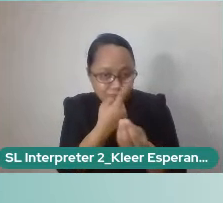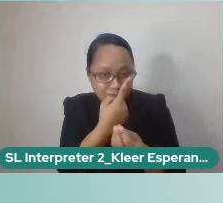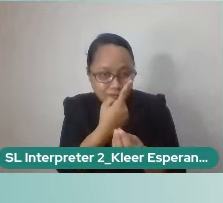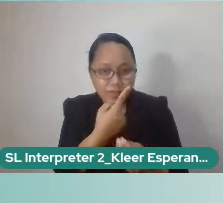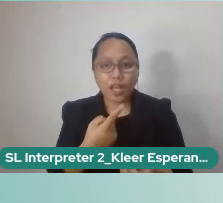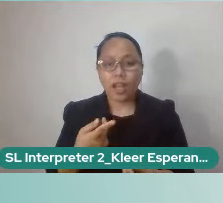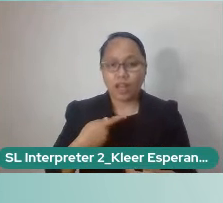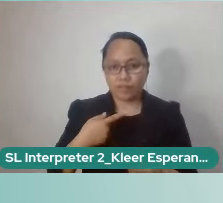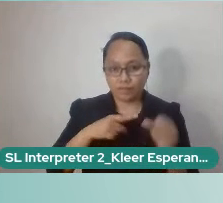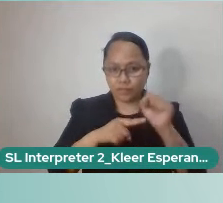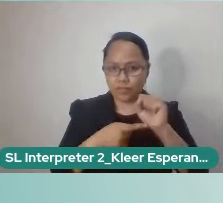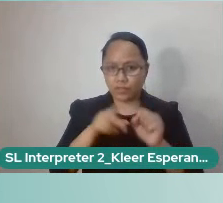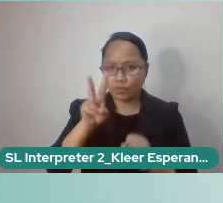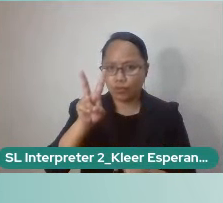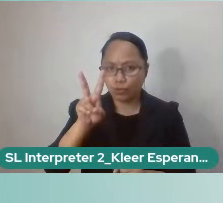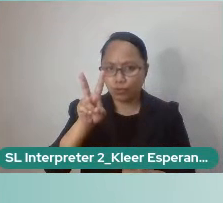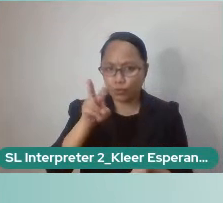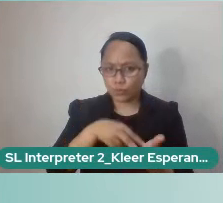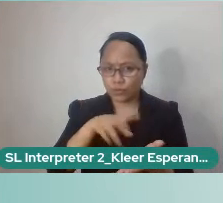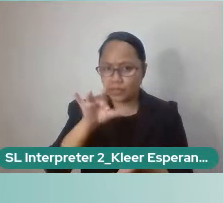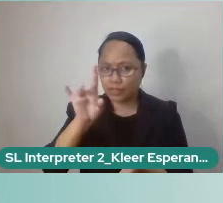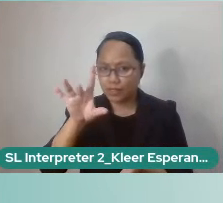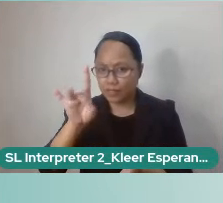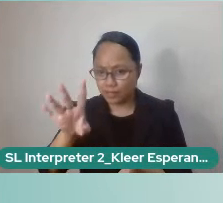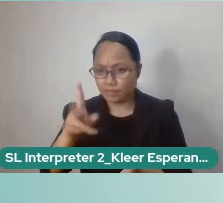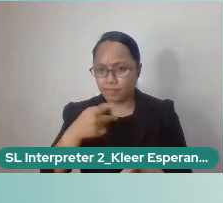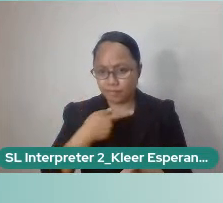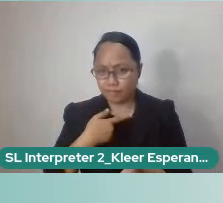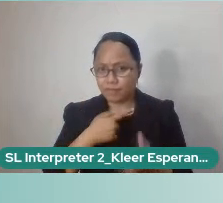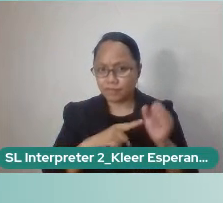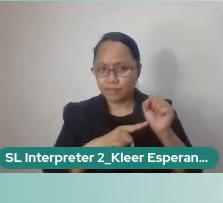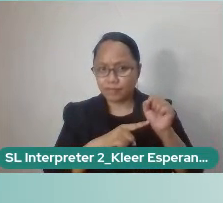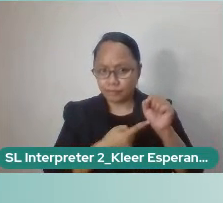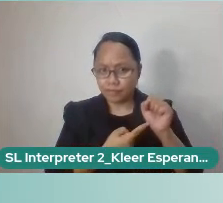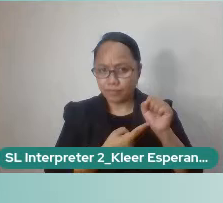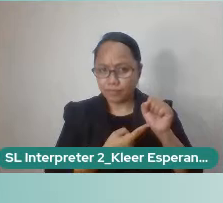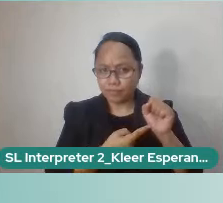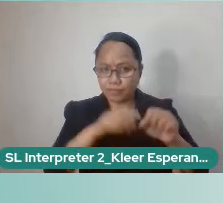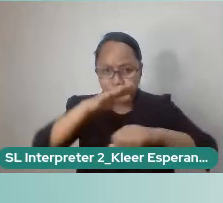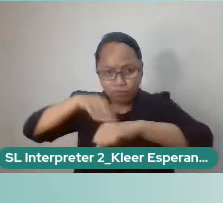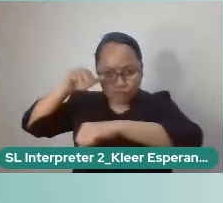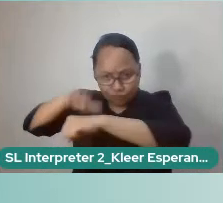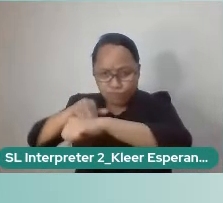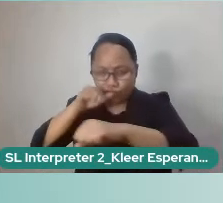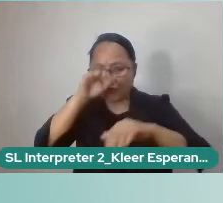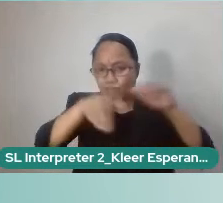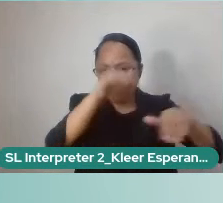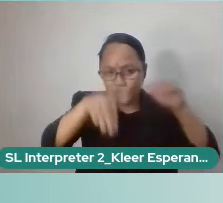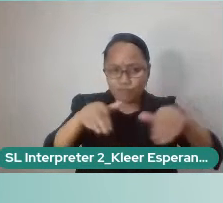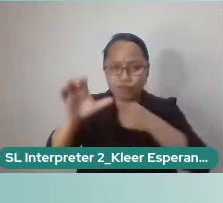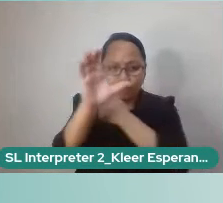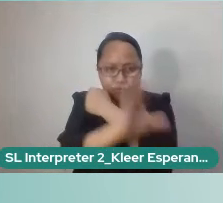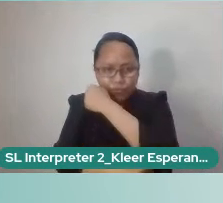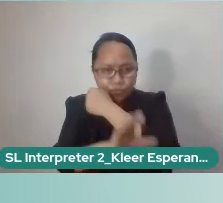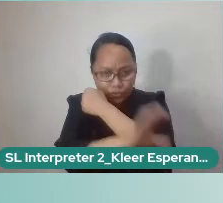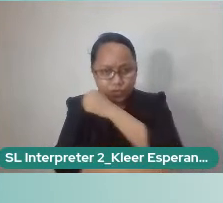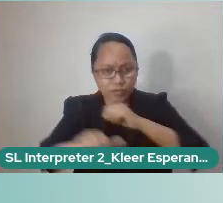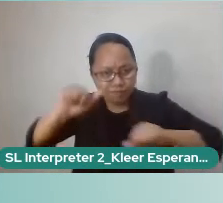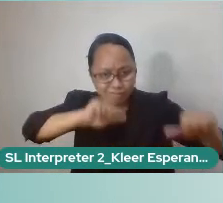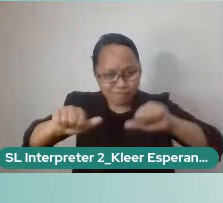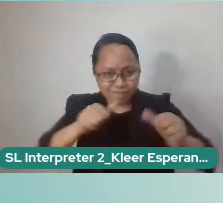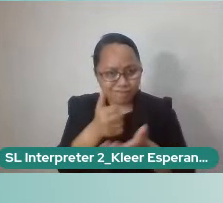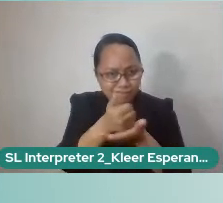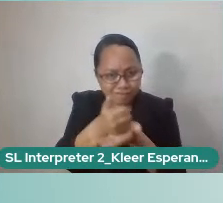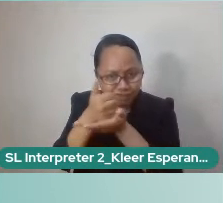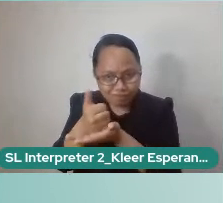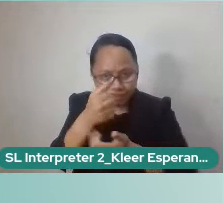when Dr. Tedros, the WHO Director General, called for all countries to take action to help end the suffering caused by cervical cancer.